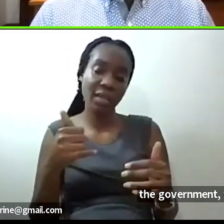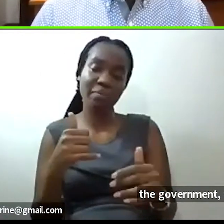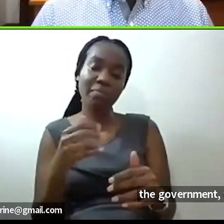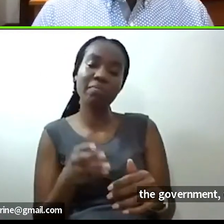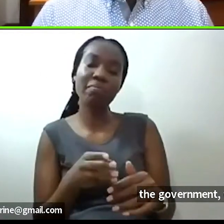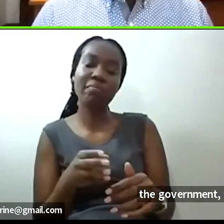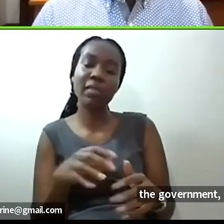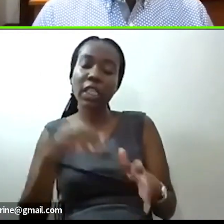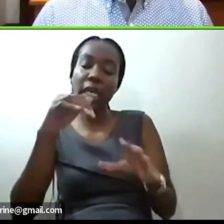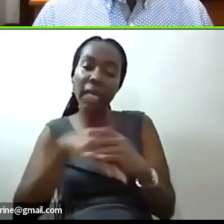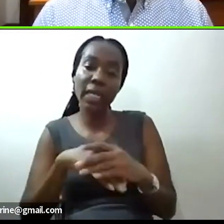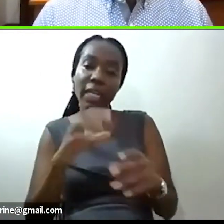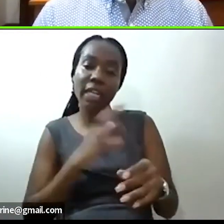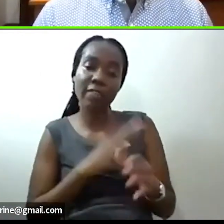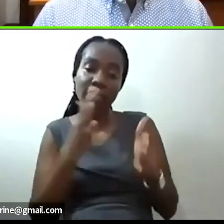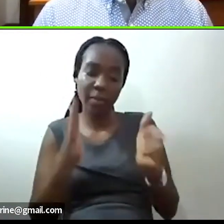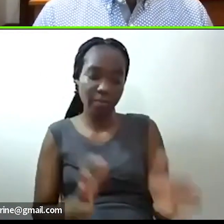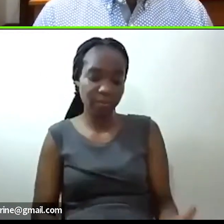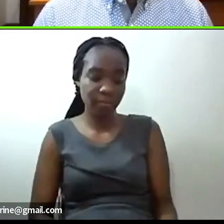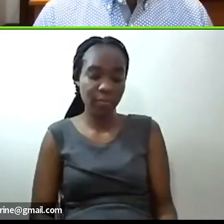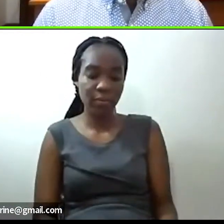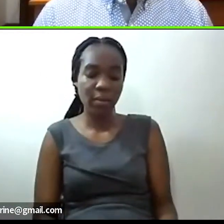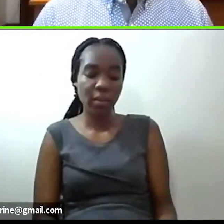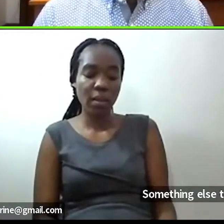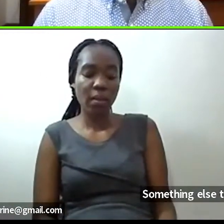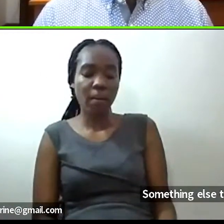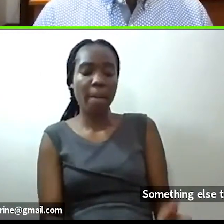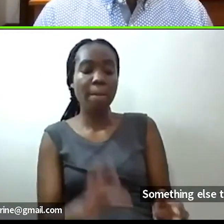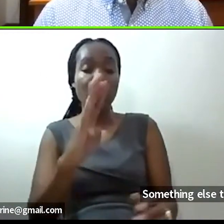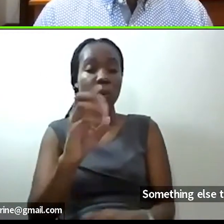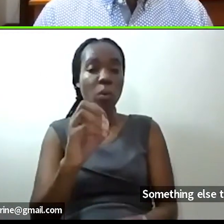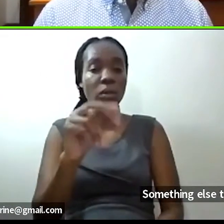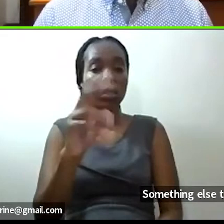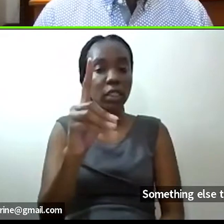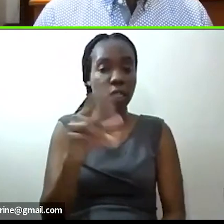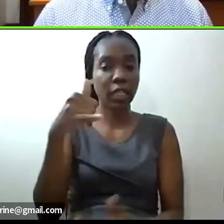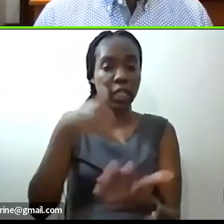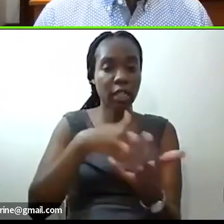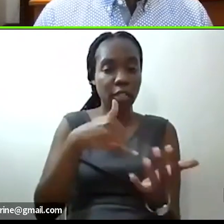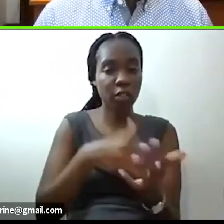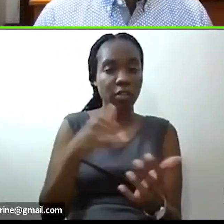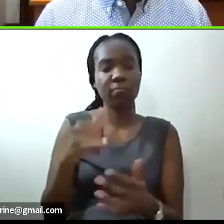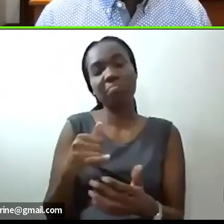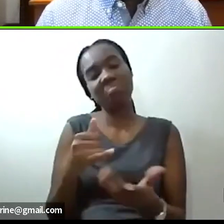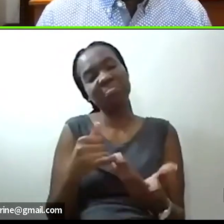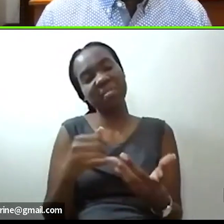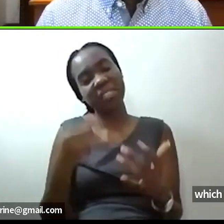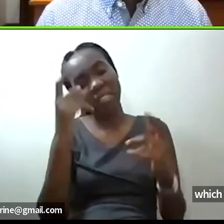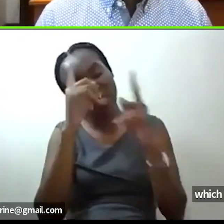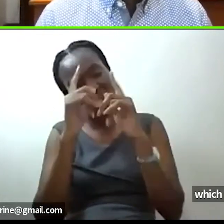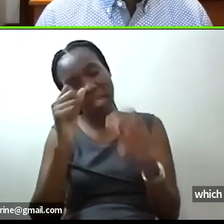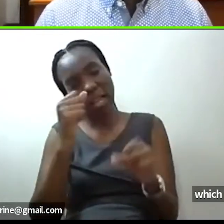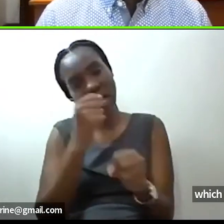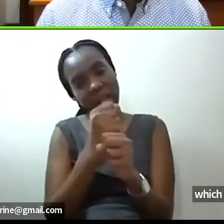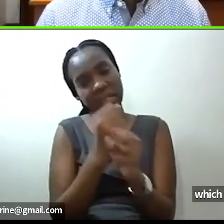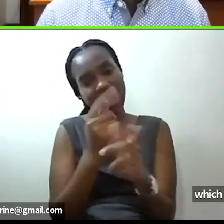Something else to note about these bonds is that they include an indenture, which is a legal document or an agreement that lists the obligations